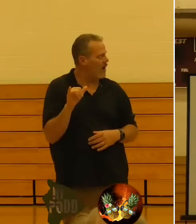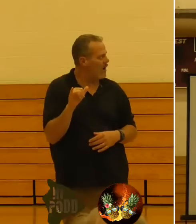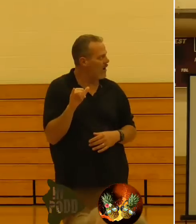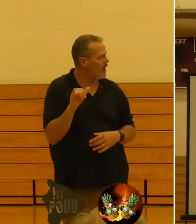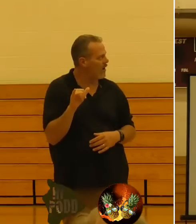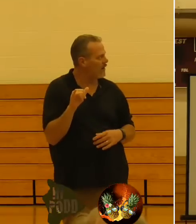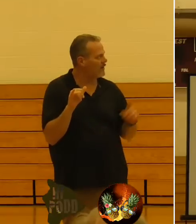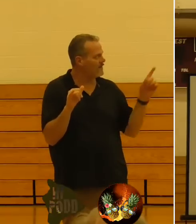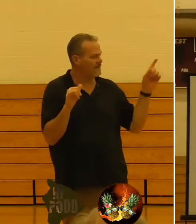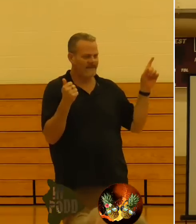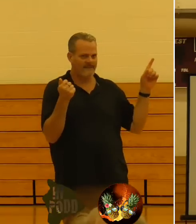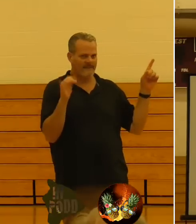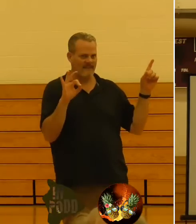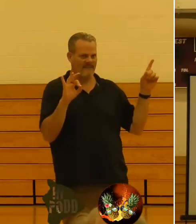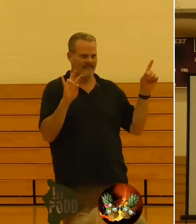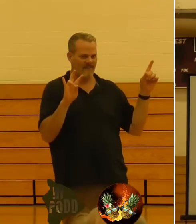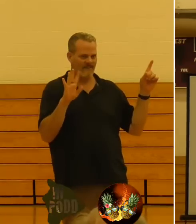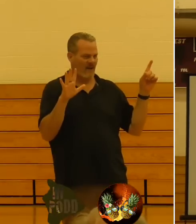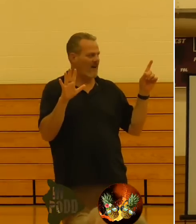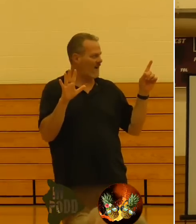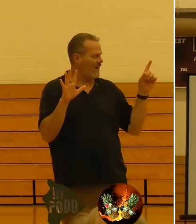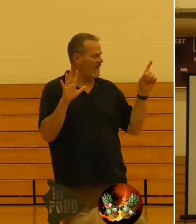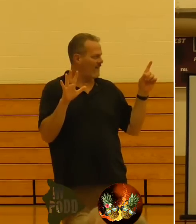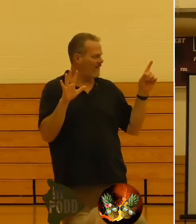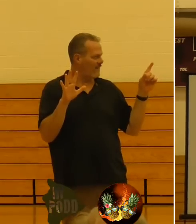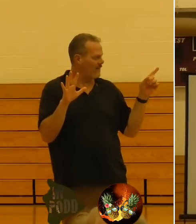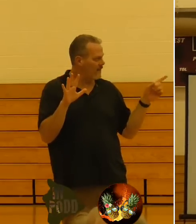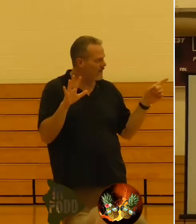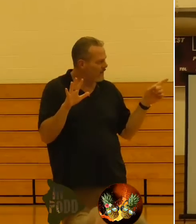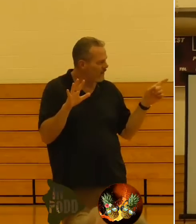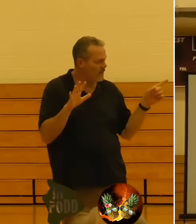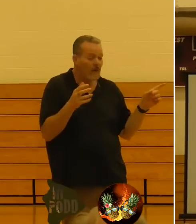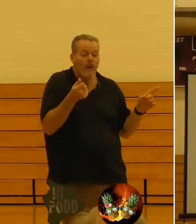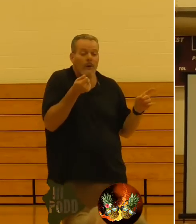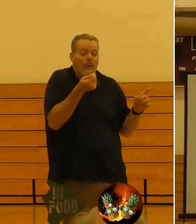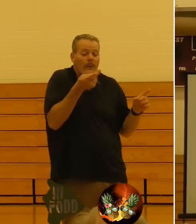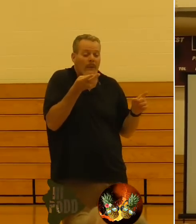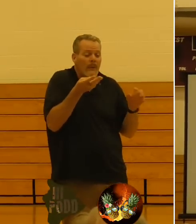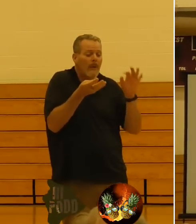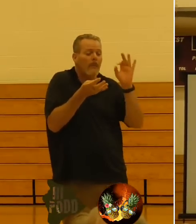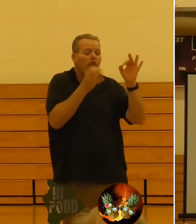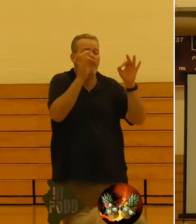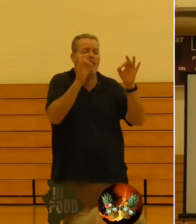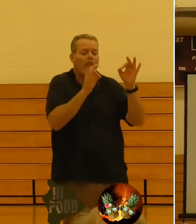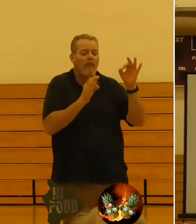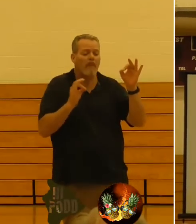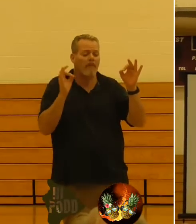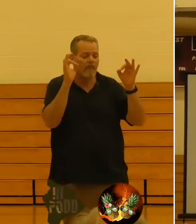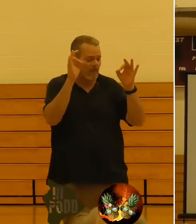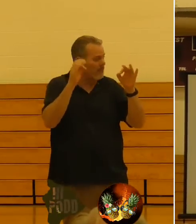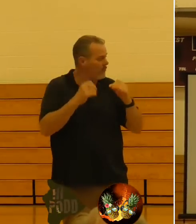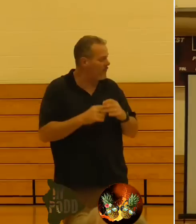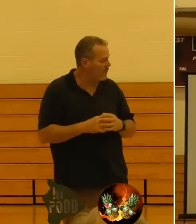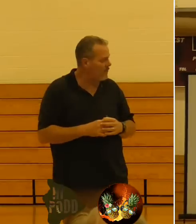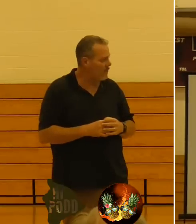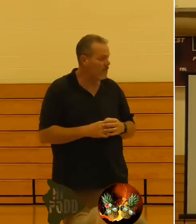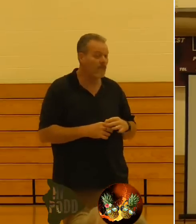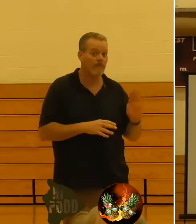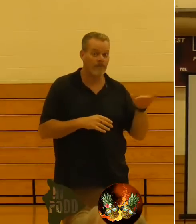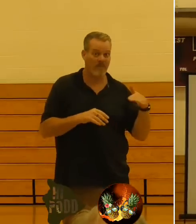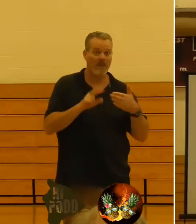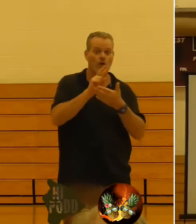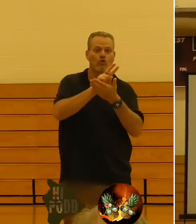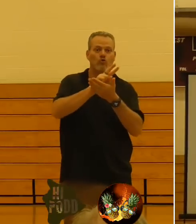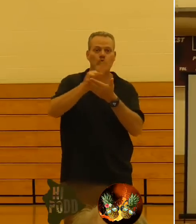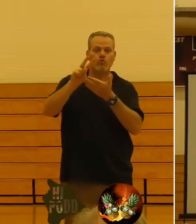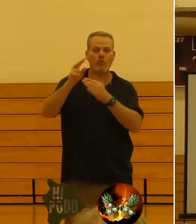the 1975 eruption, and then we're just looking at, so this is 2 weeks prior